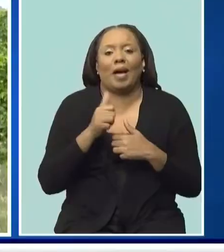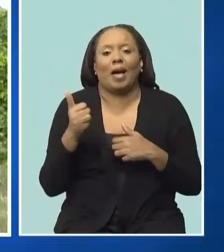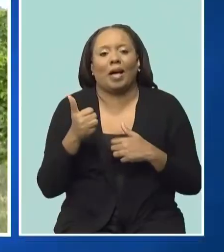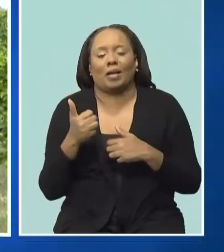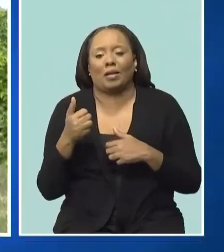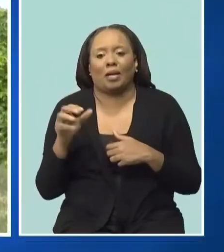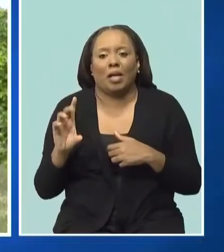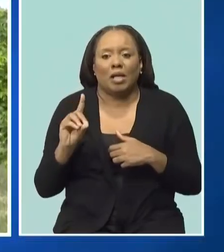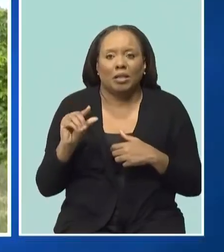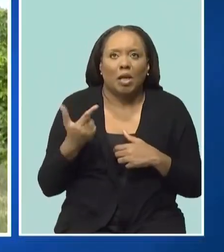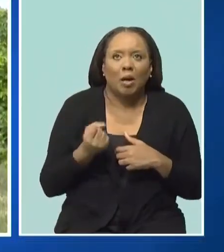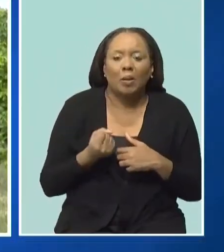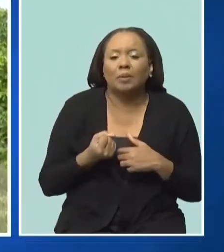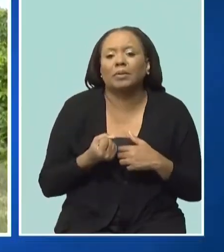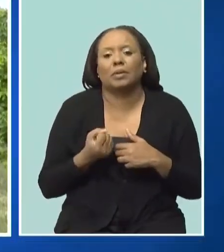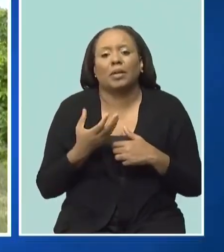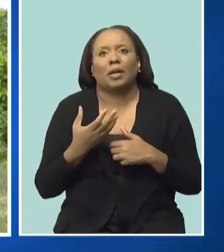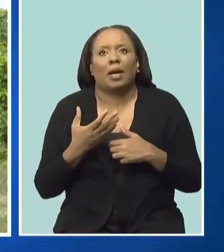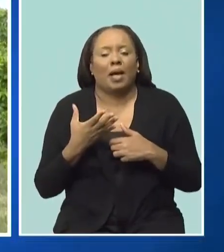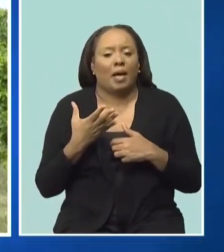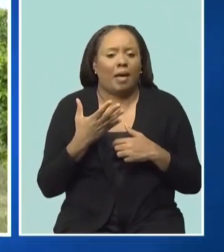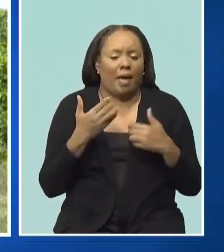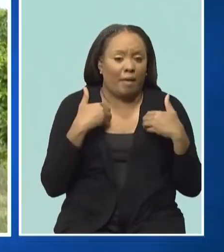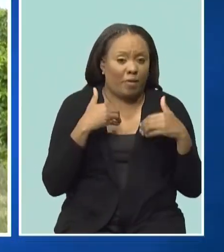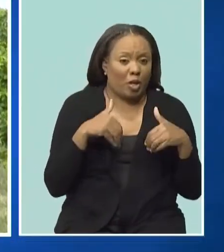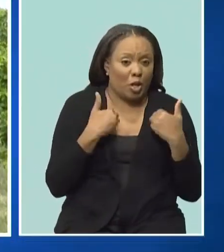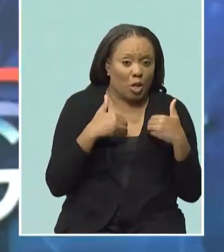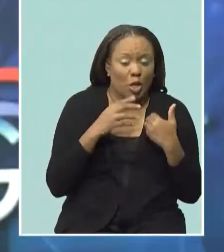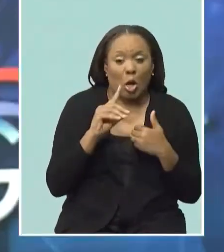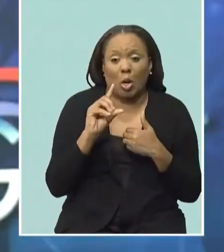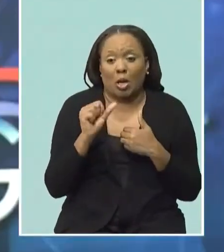runners and the young ones to run through oil.